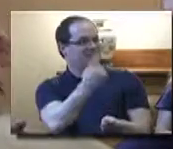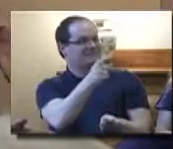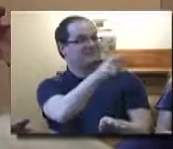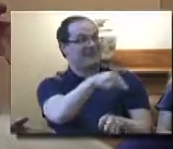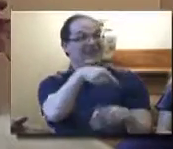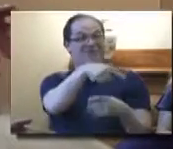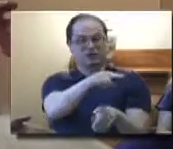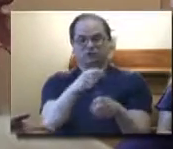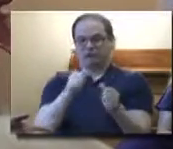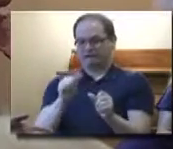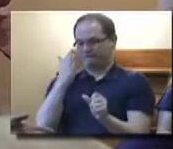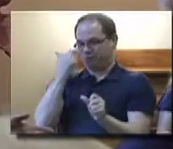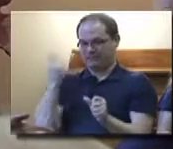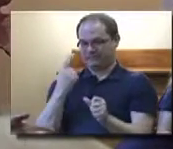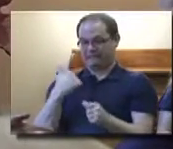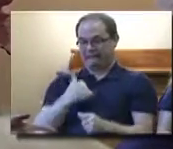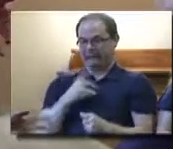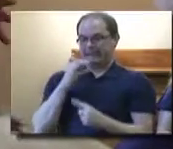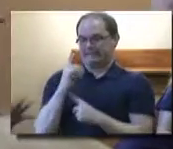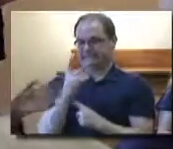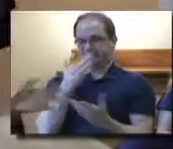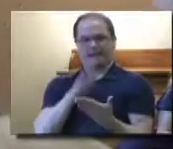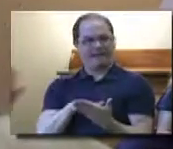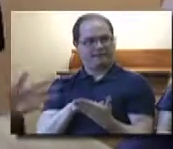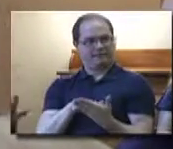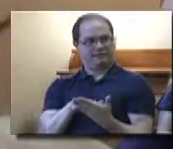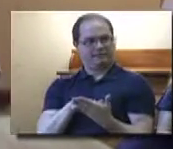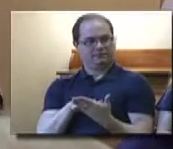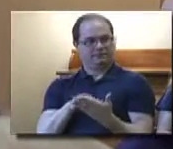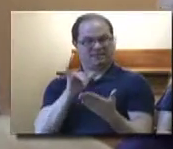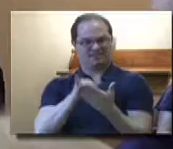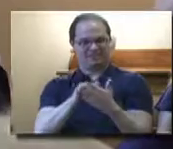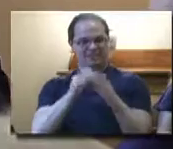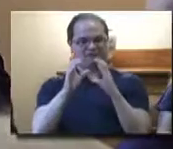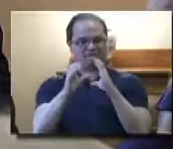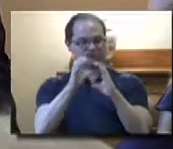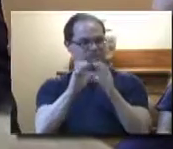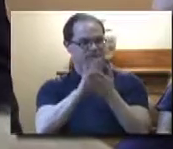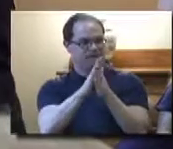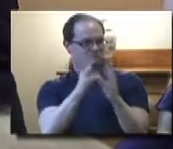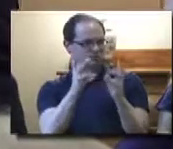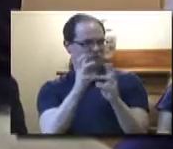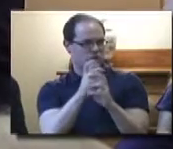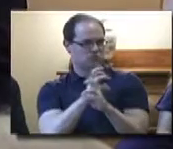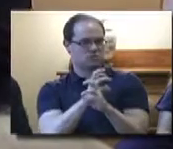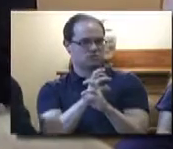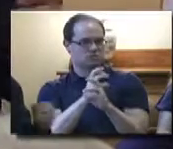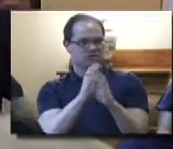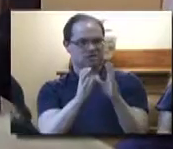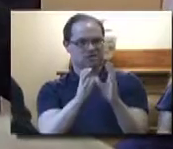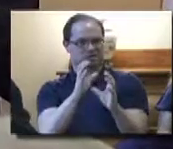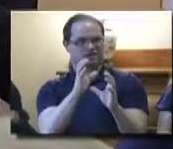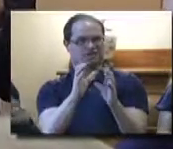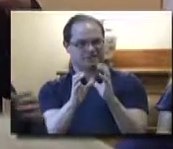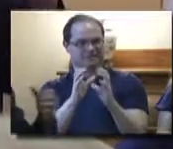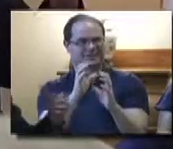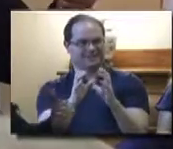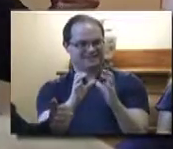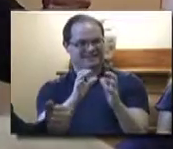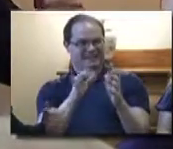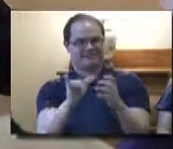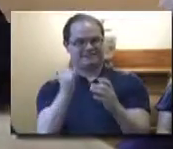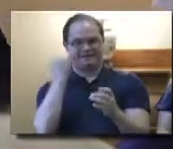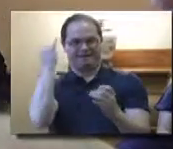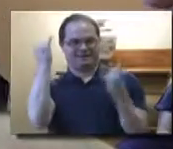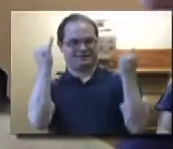something bad that they did. So you can imagine that the conversations get a little bit weird as we struggle around that